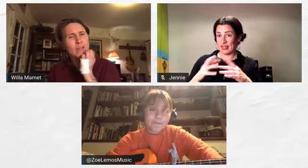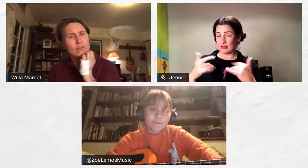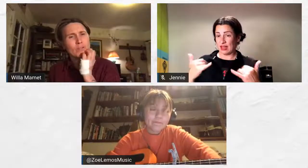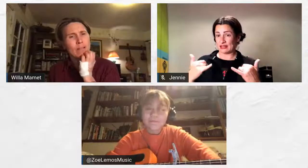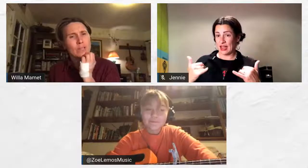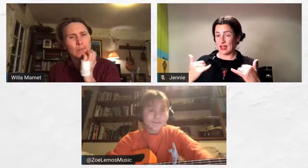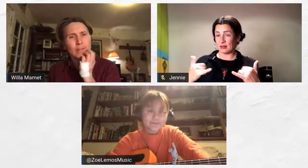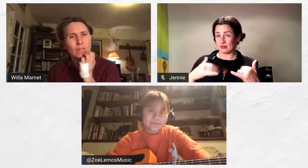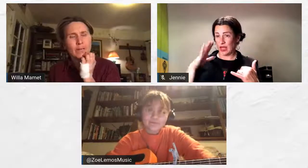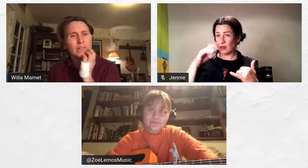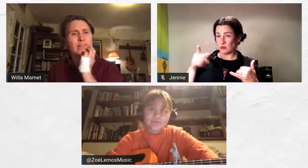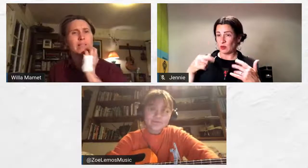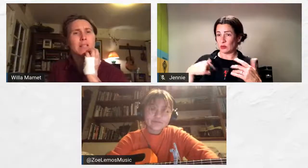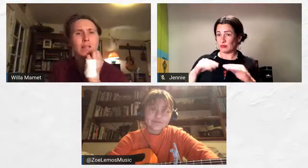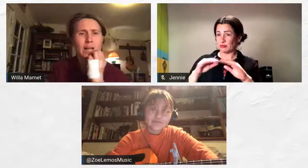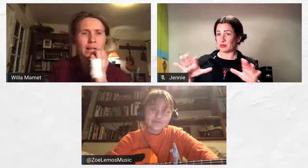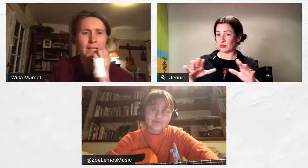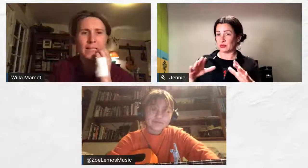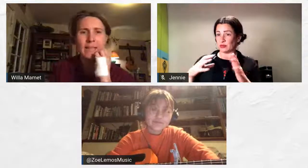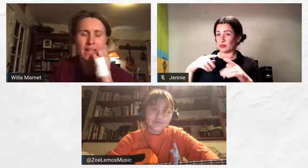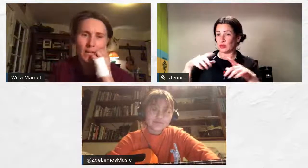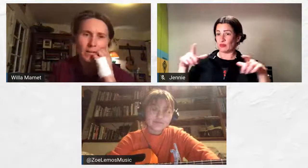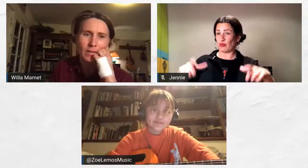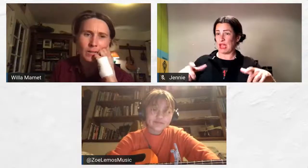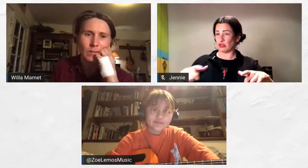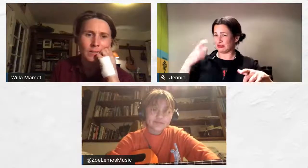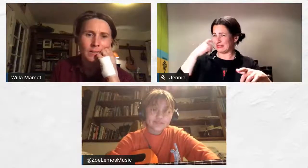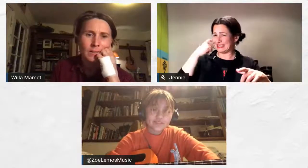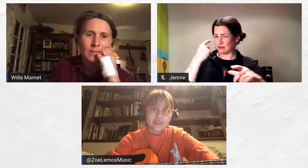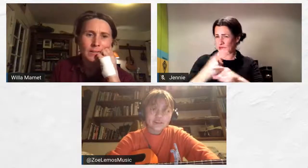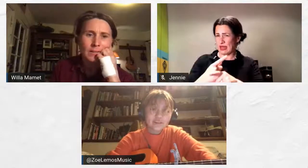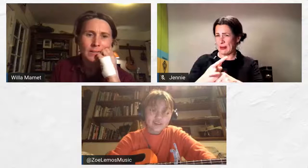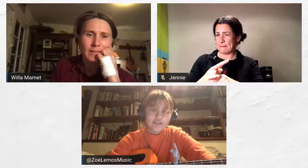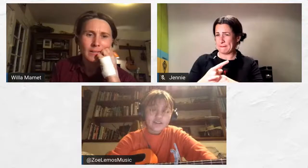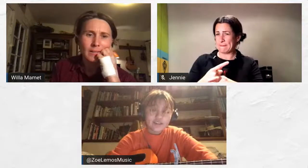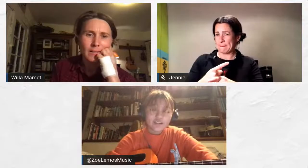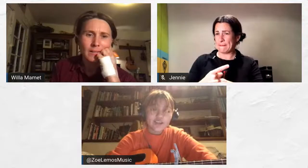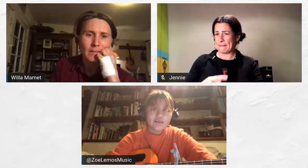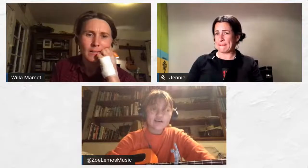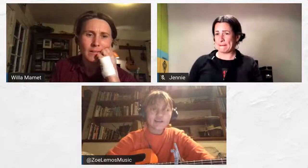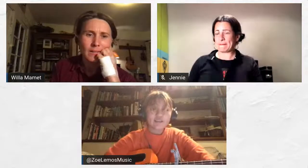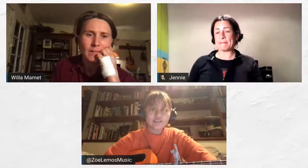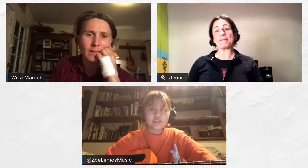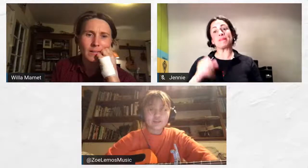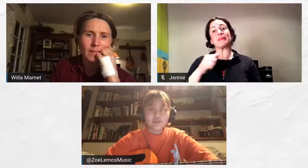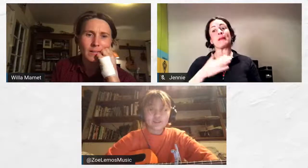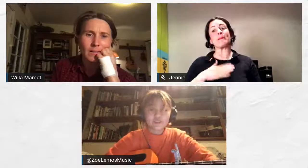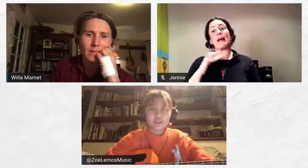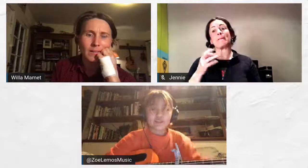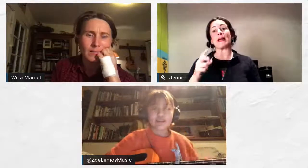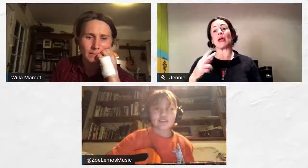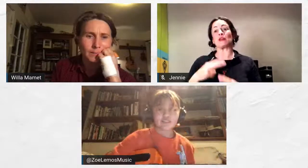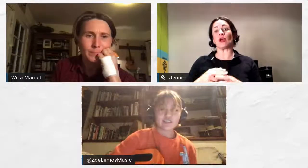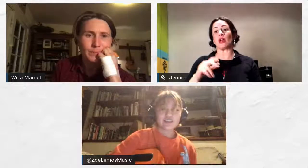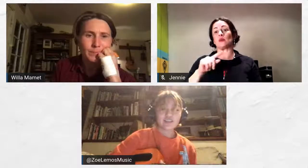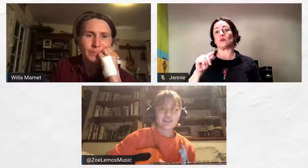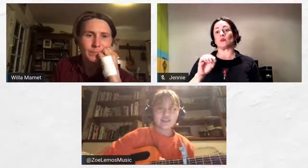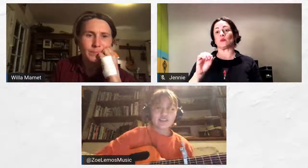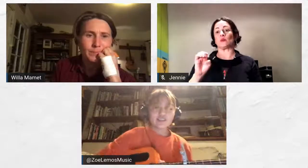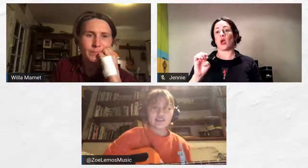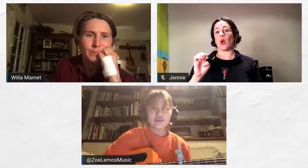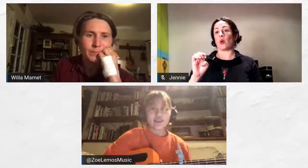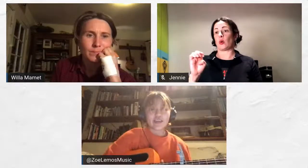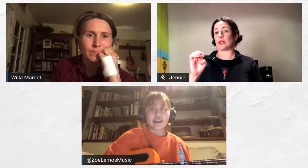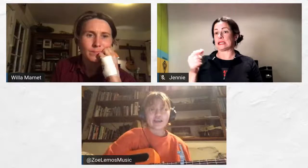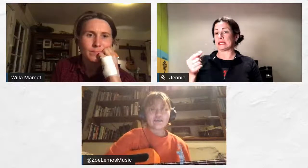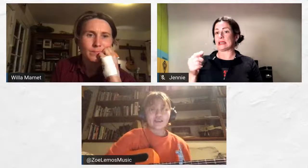moment? I know you put out a record not that long ago. Yeah, my band called Zoki